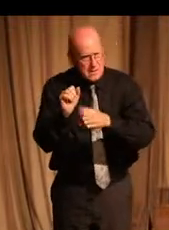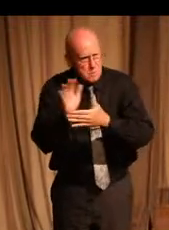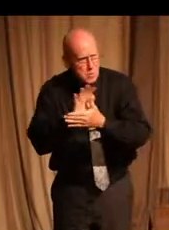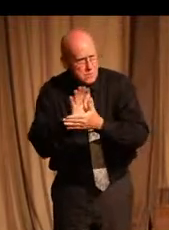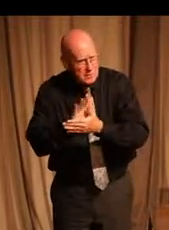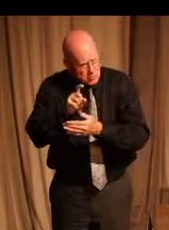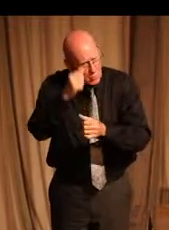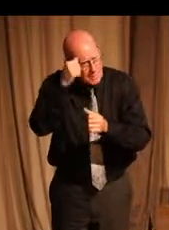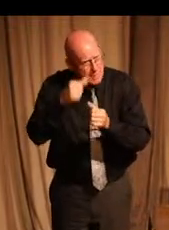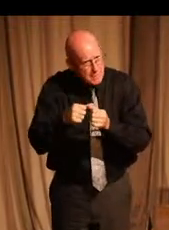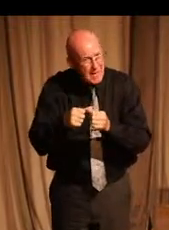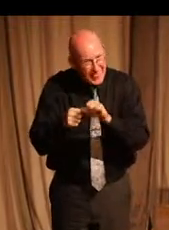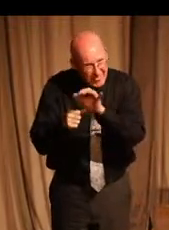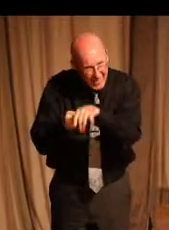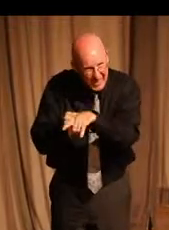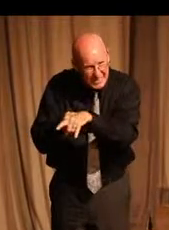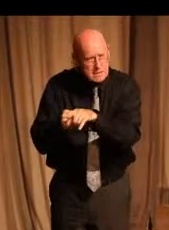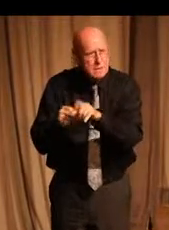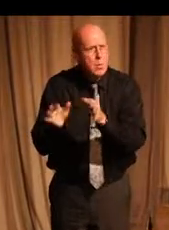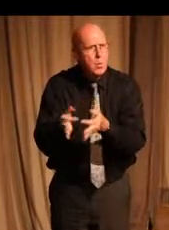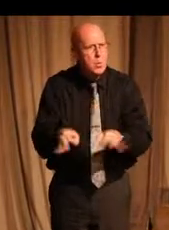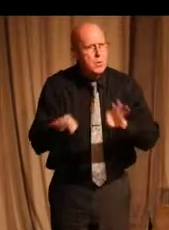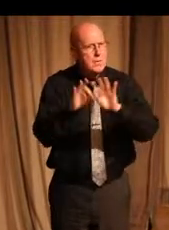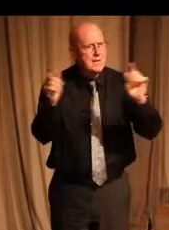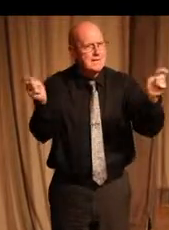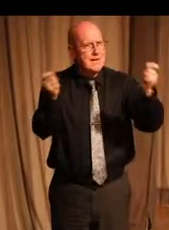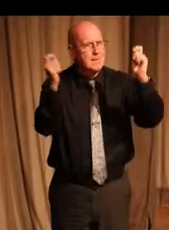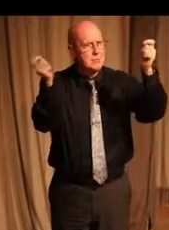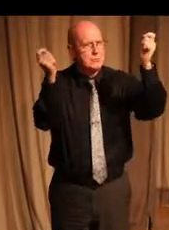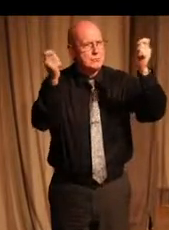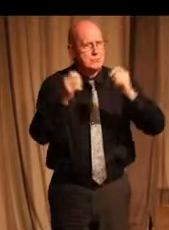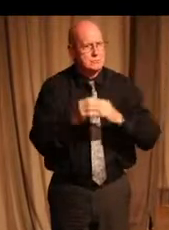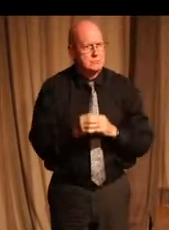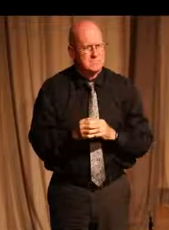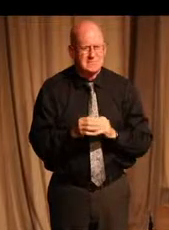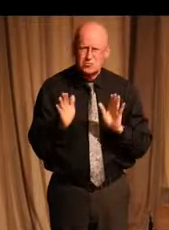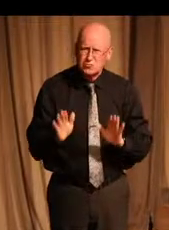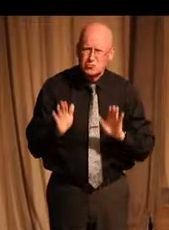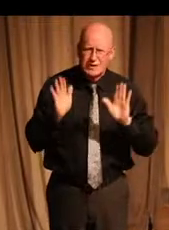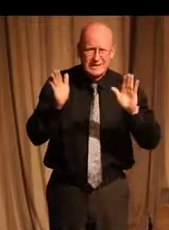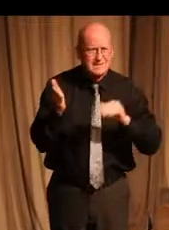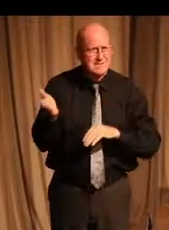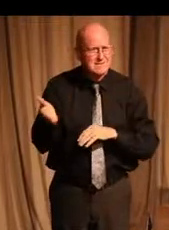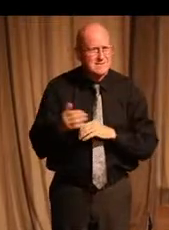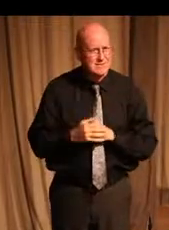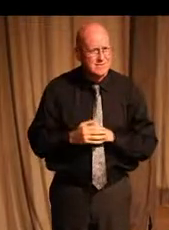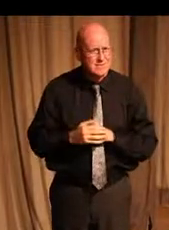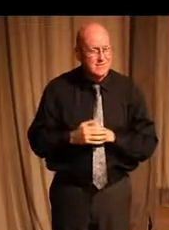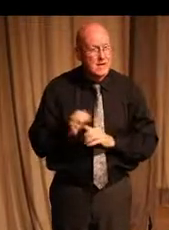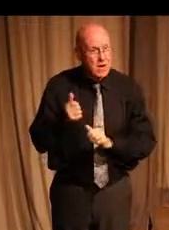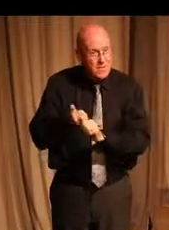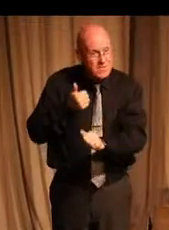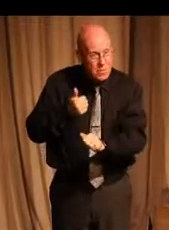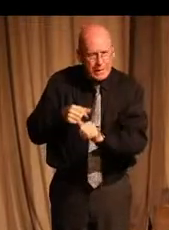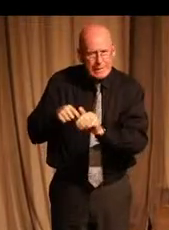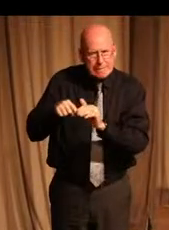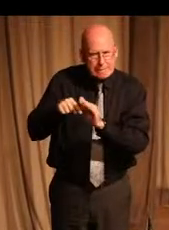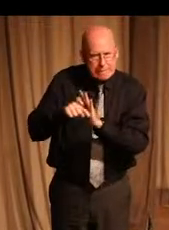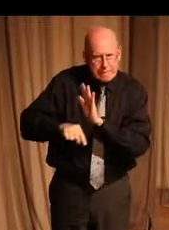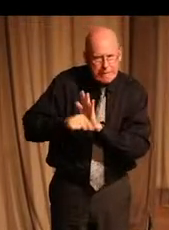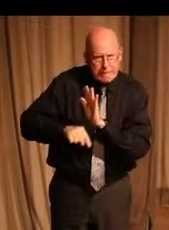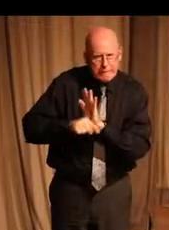And that is a celebration. That's great. And I think we should avoid the pitfalls of